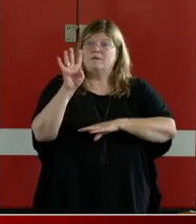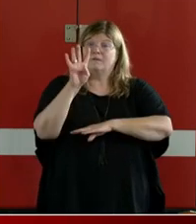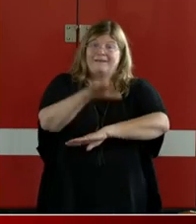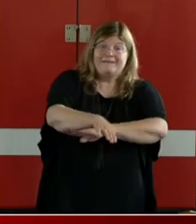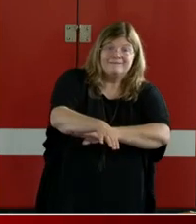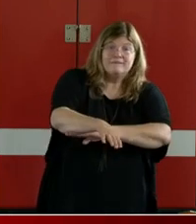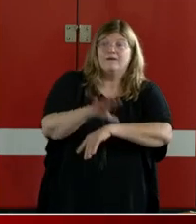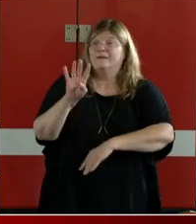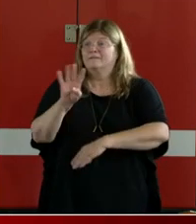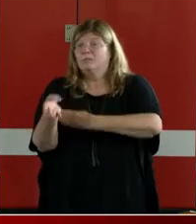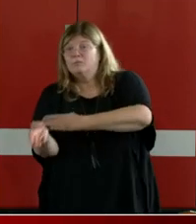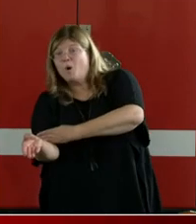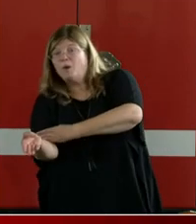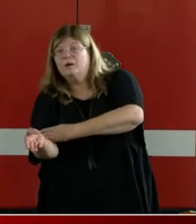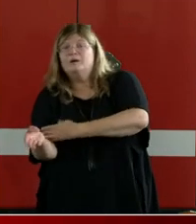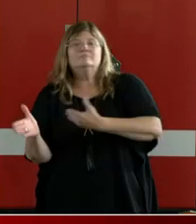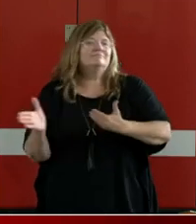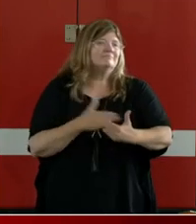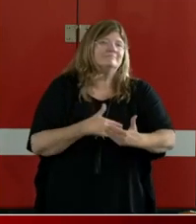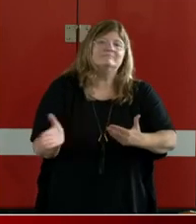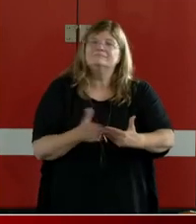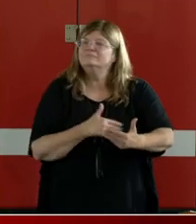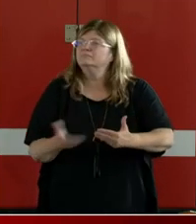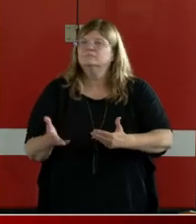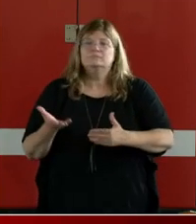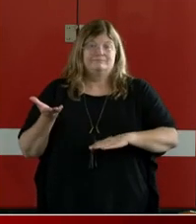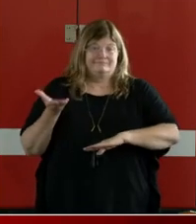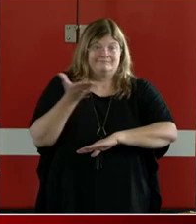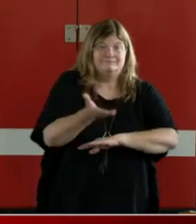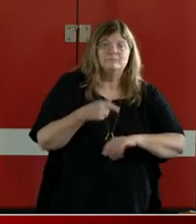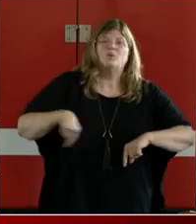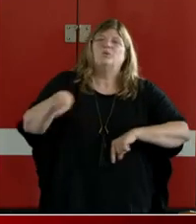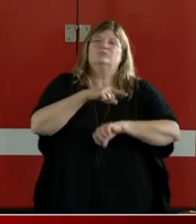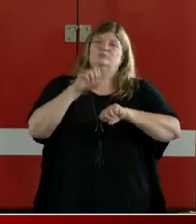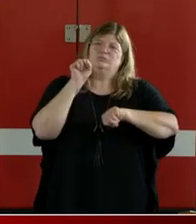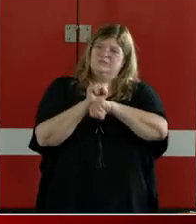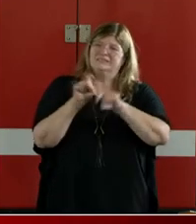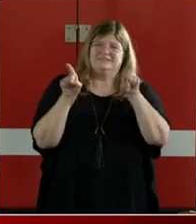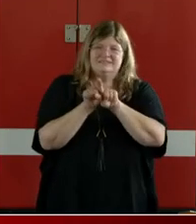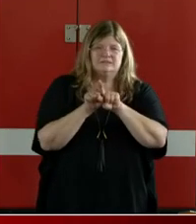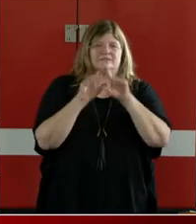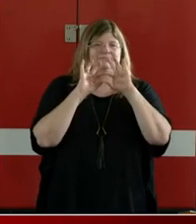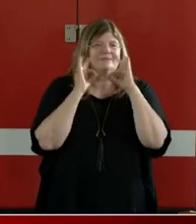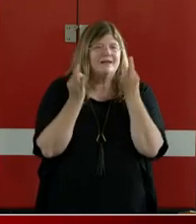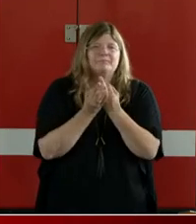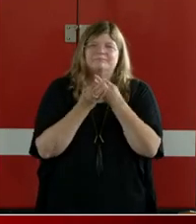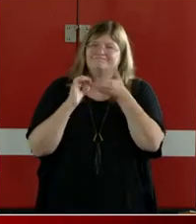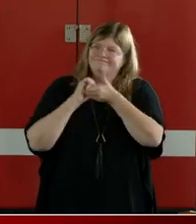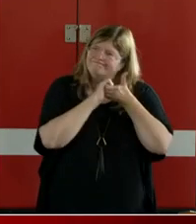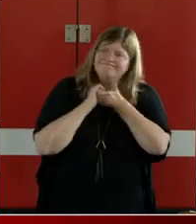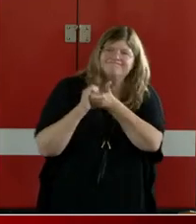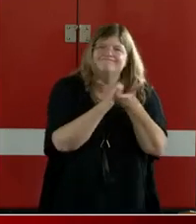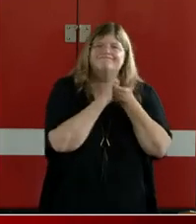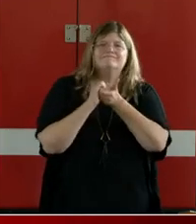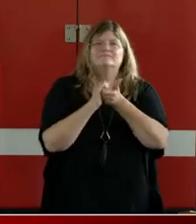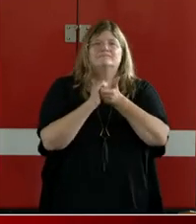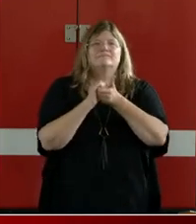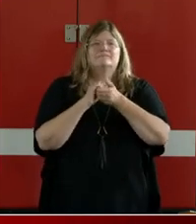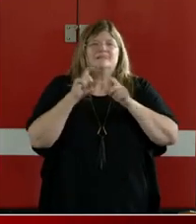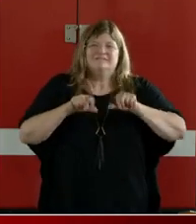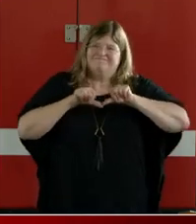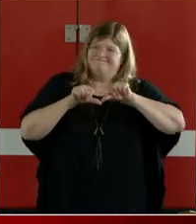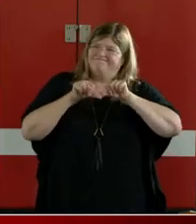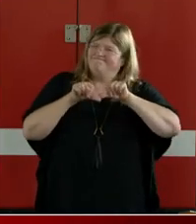morning, we're gonna treat everybody just like their family. And as long as we continue to do that, the sky's the limit. Yes,